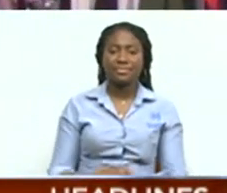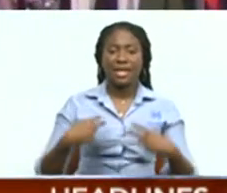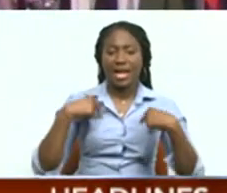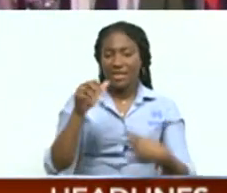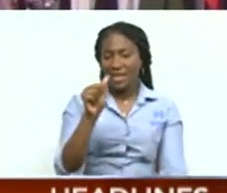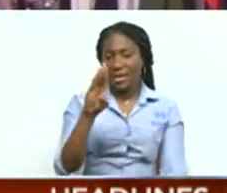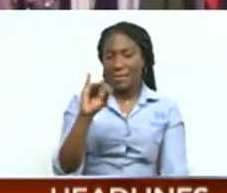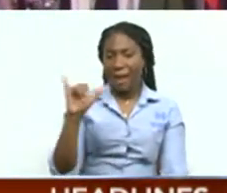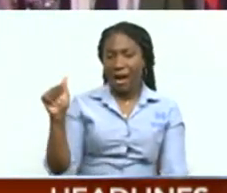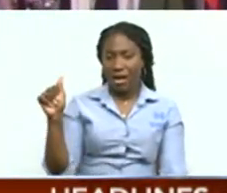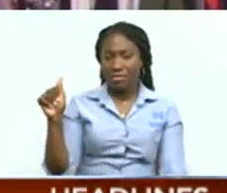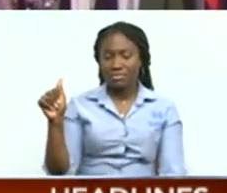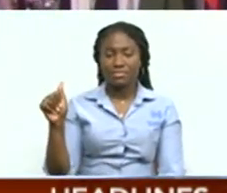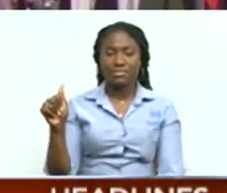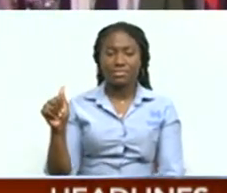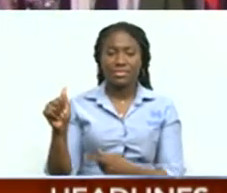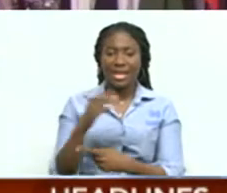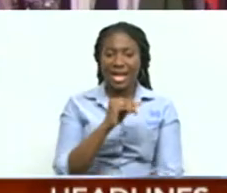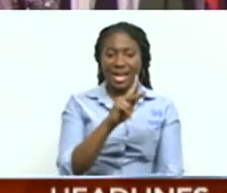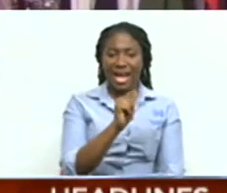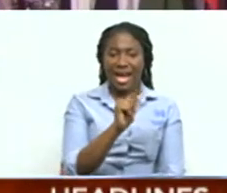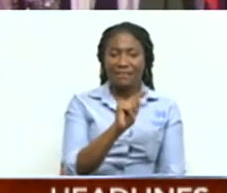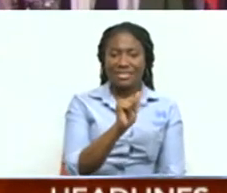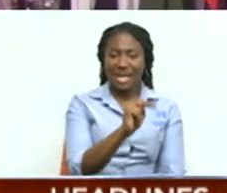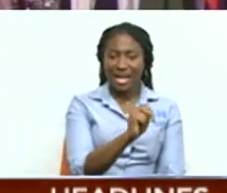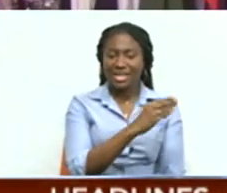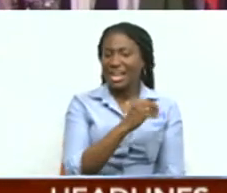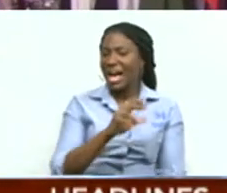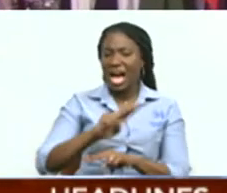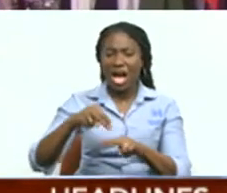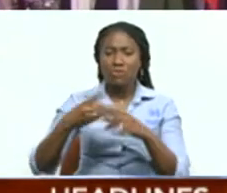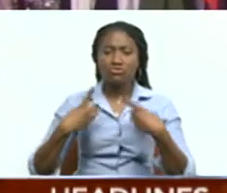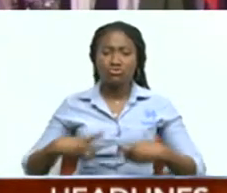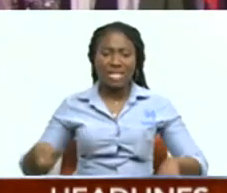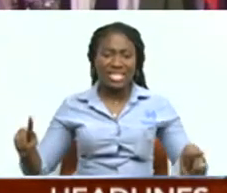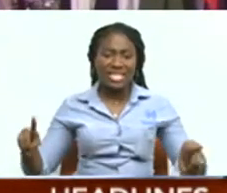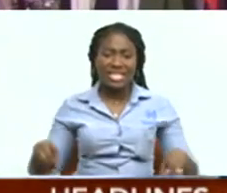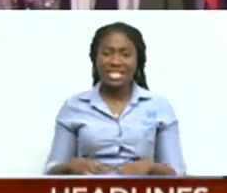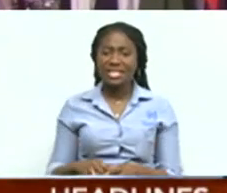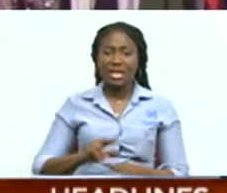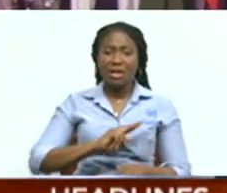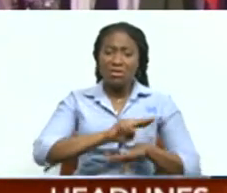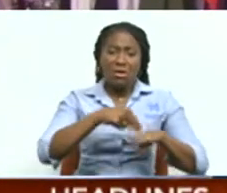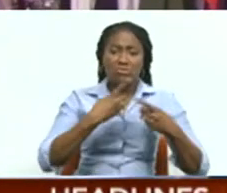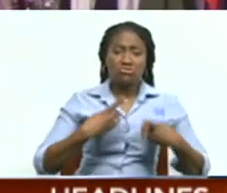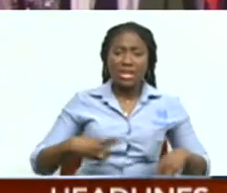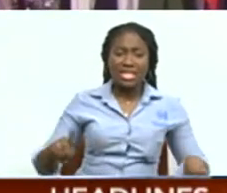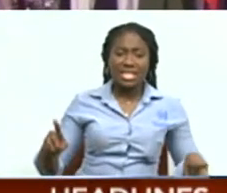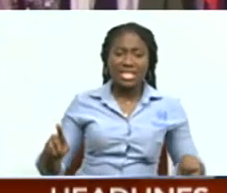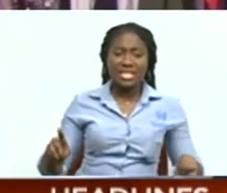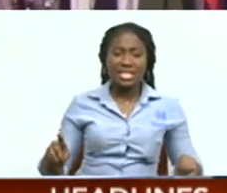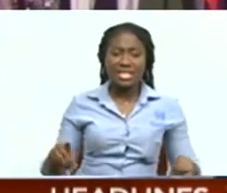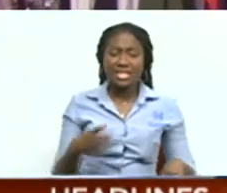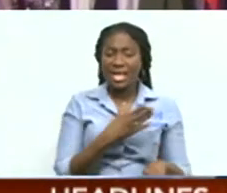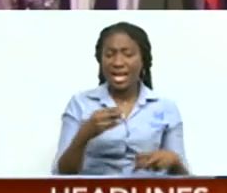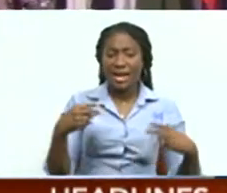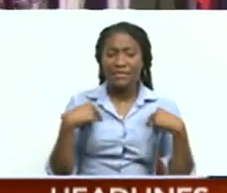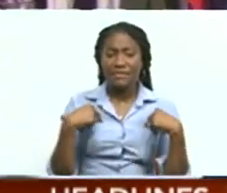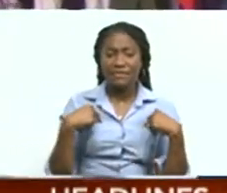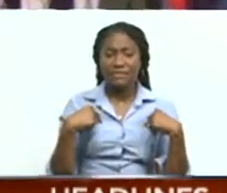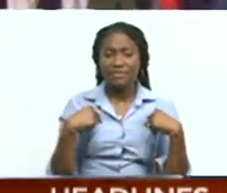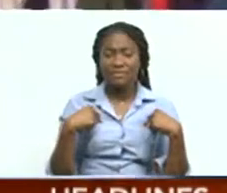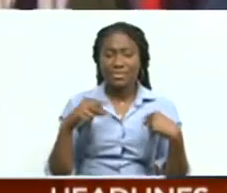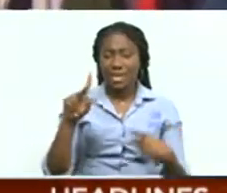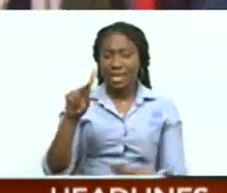they have abayas, and they have kaftans, they have regular dresses, casual dresses, and they have